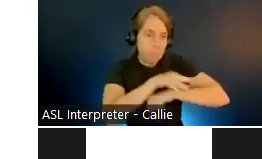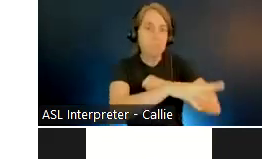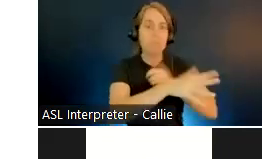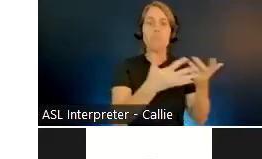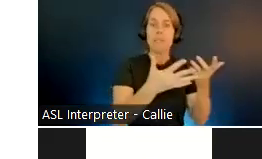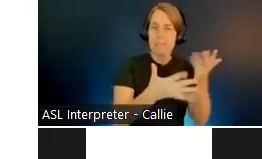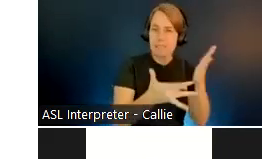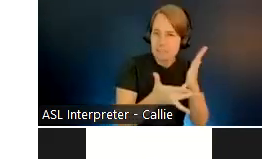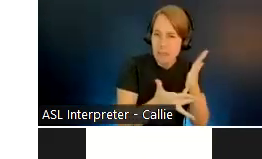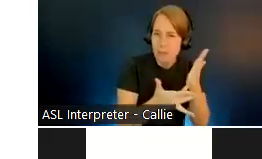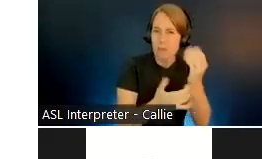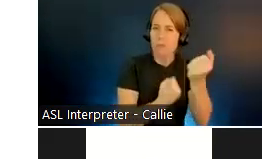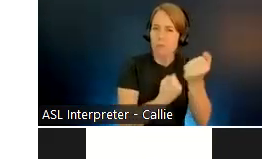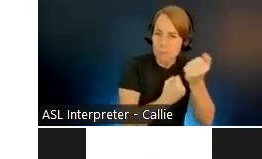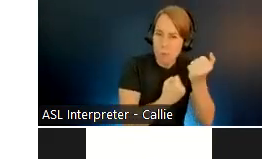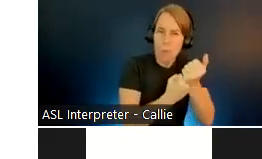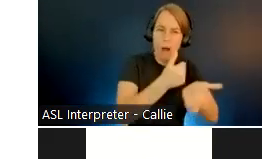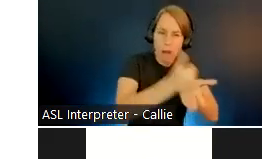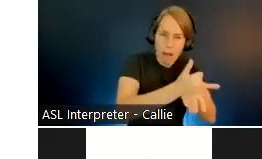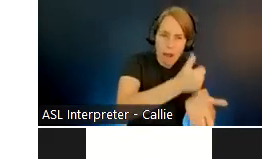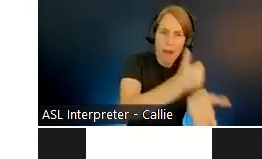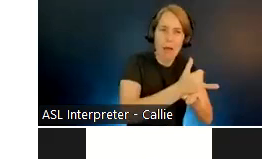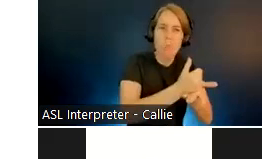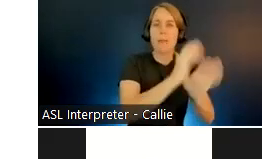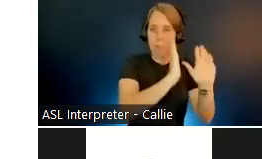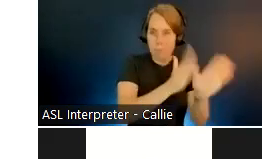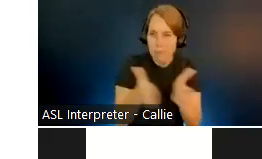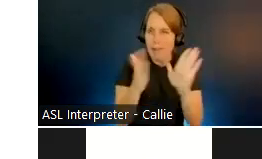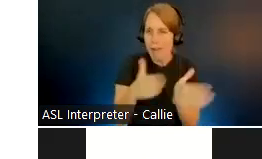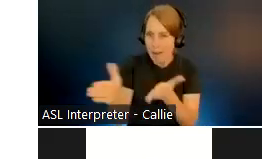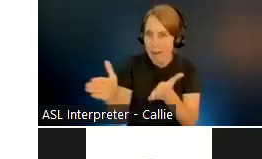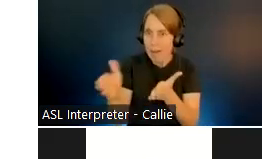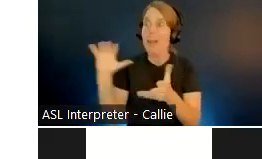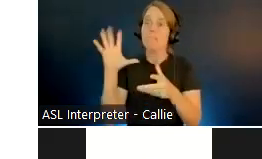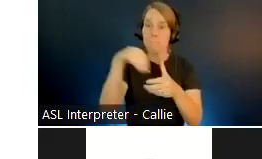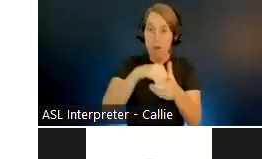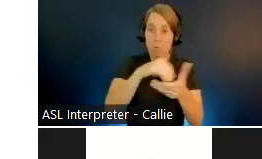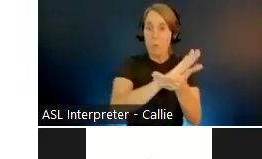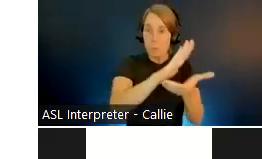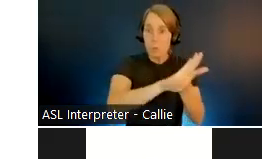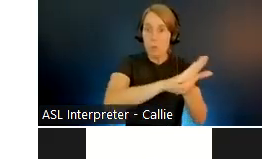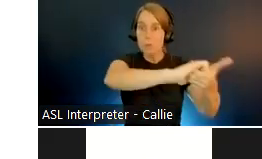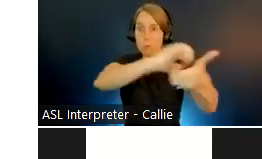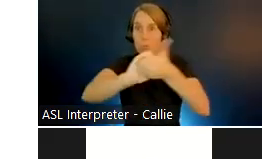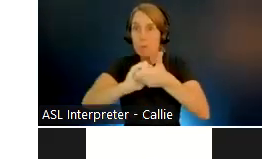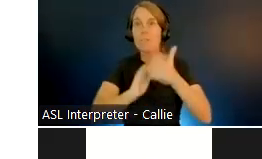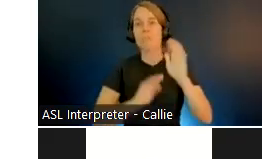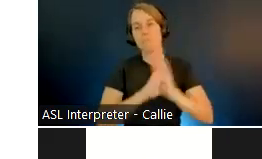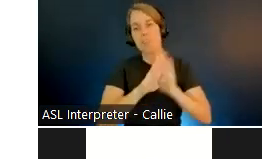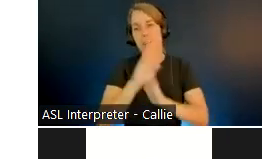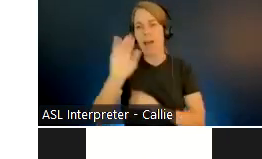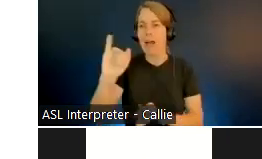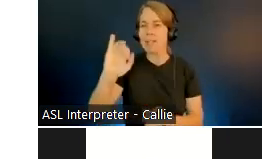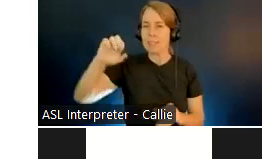get involved with school personnel to facilitate the development of the IEP. They're an important player in